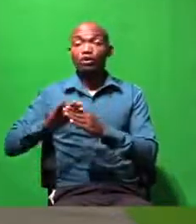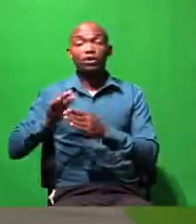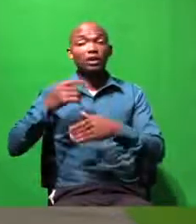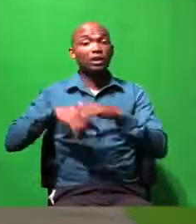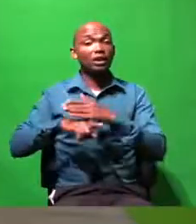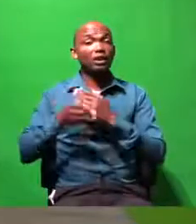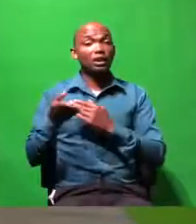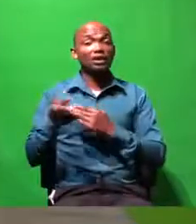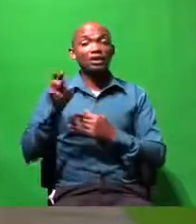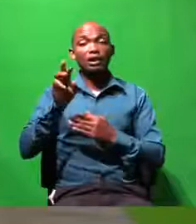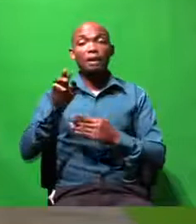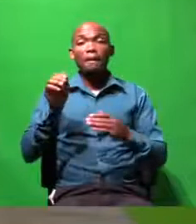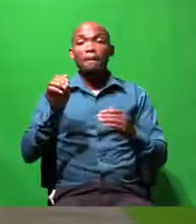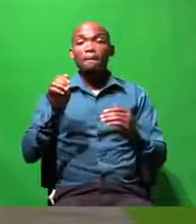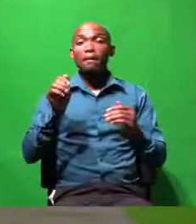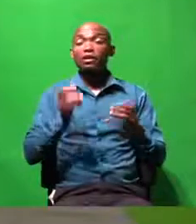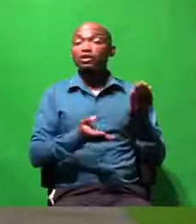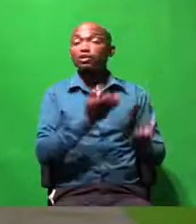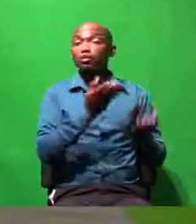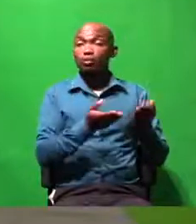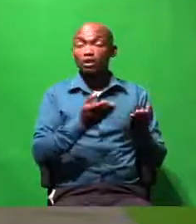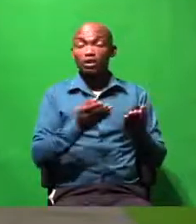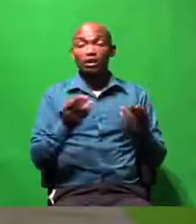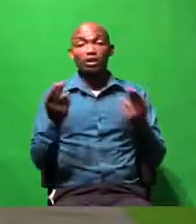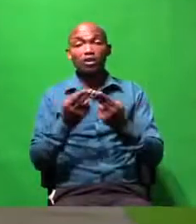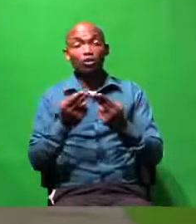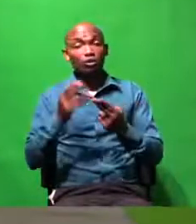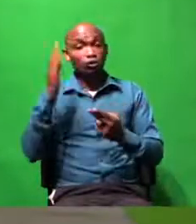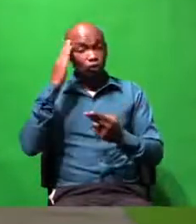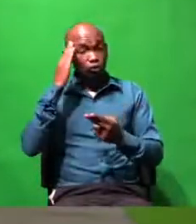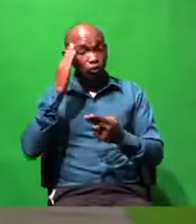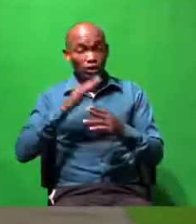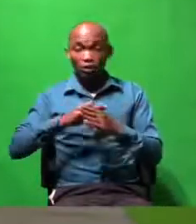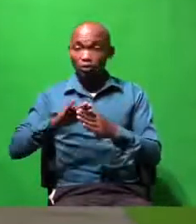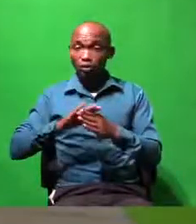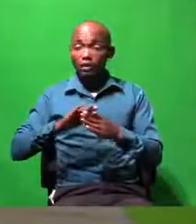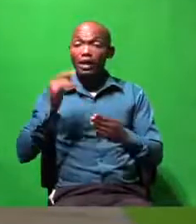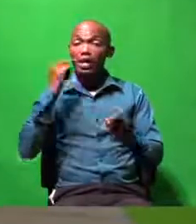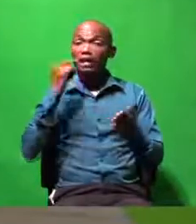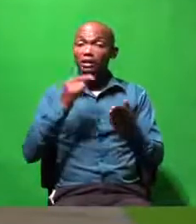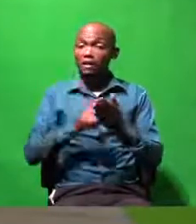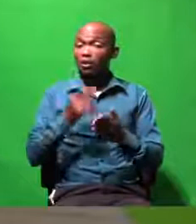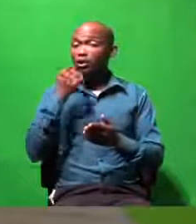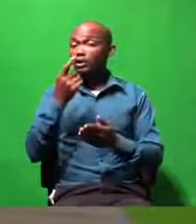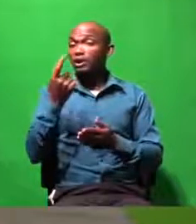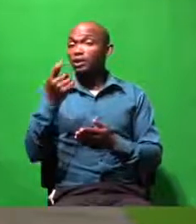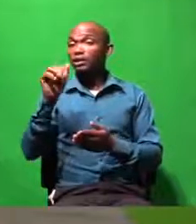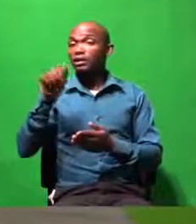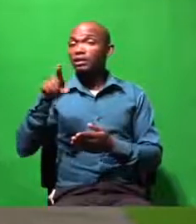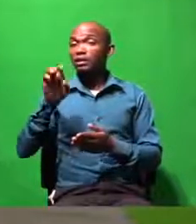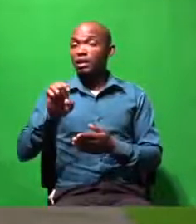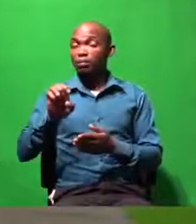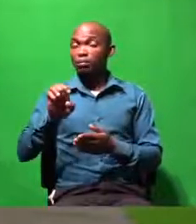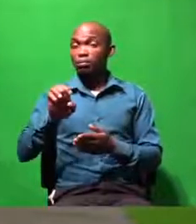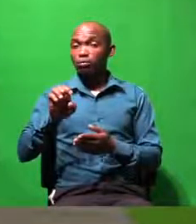instrument. And thirdly, to know the uses of that instrument. Example, we say is a tape. Which is